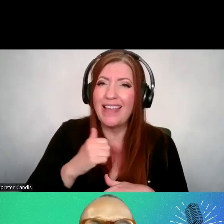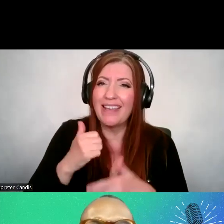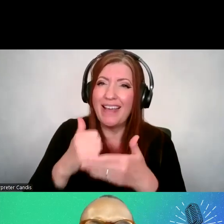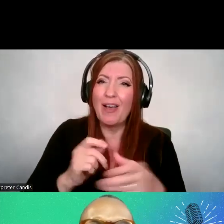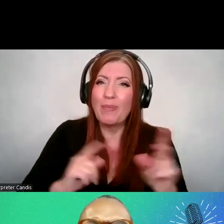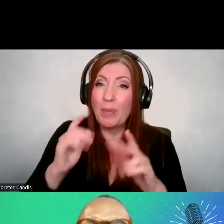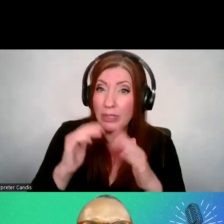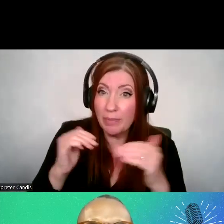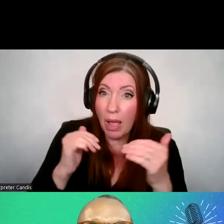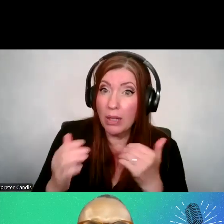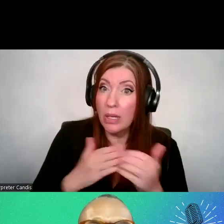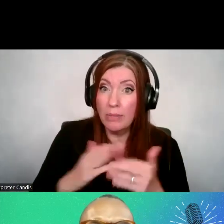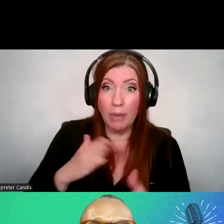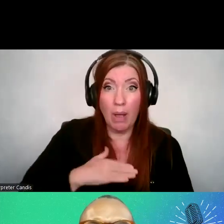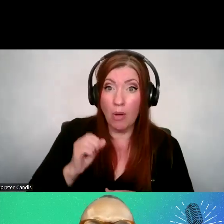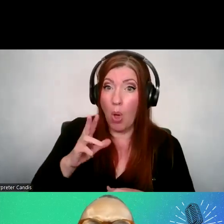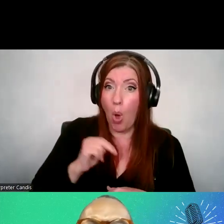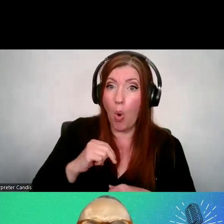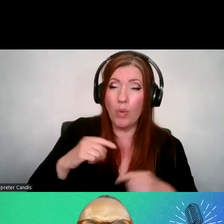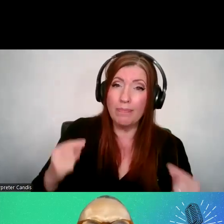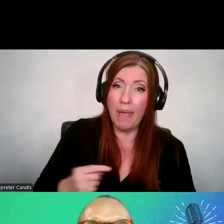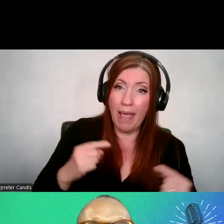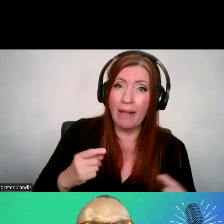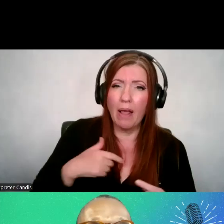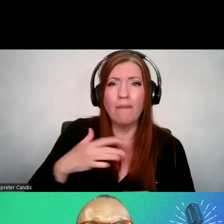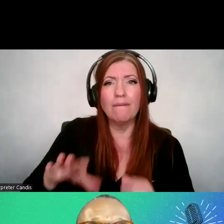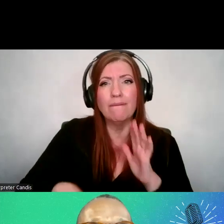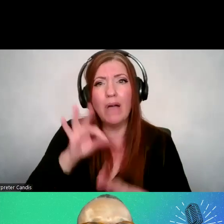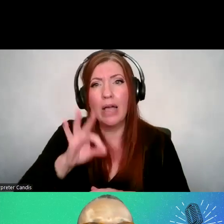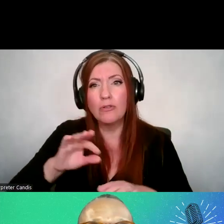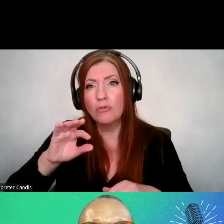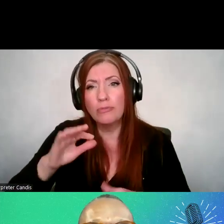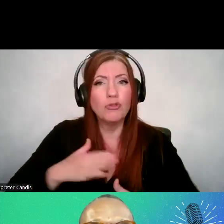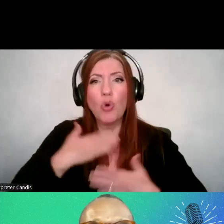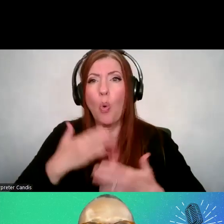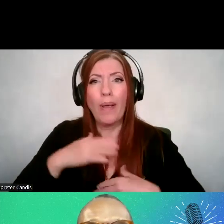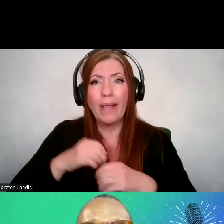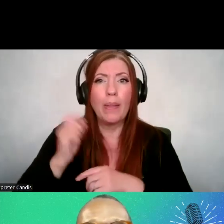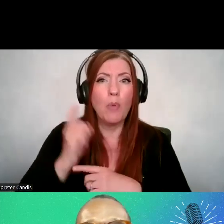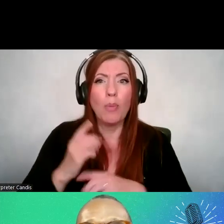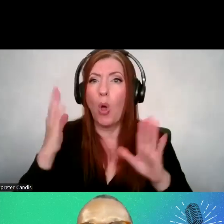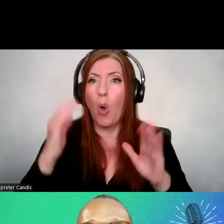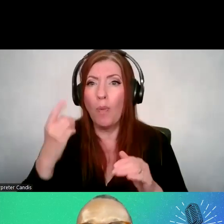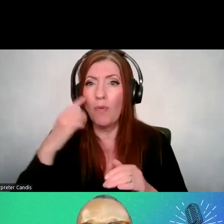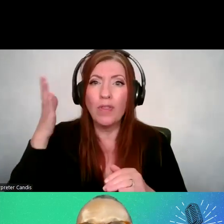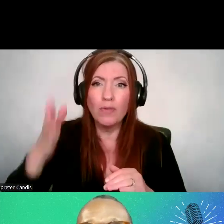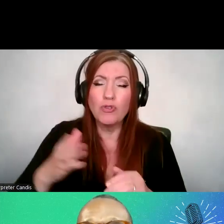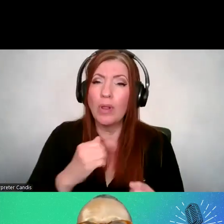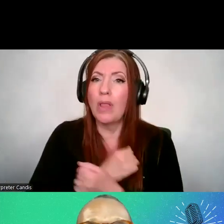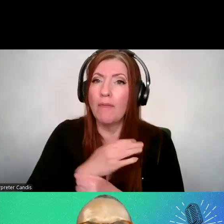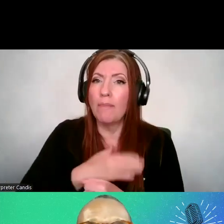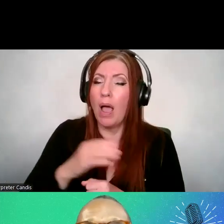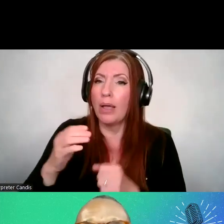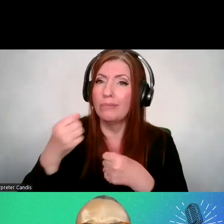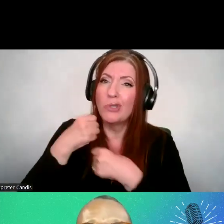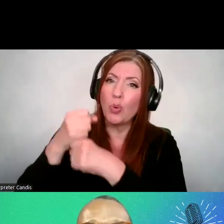in the midst of my own pain. I will find joy in the moment and hope for the future. I will love my Creator, I will love myself, and I will